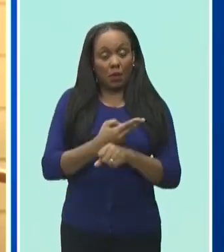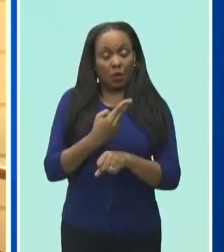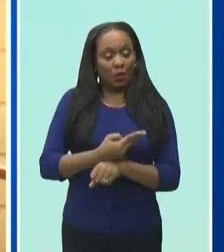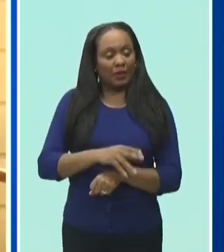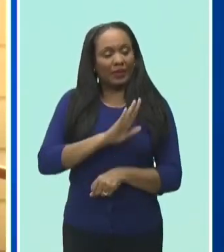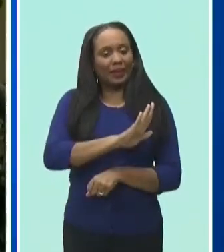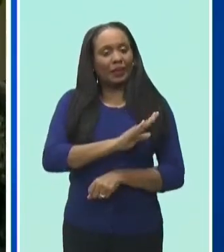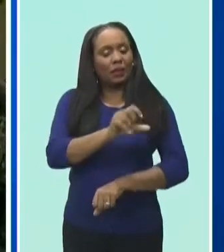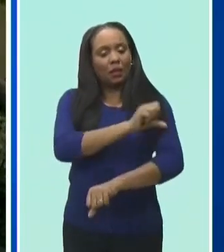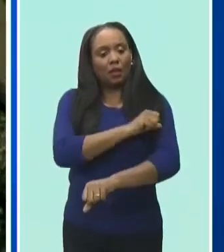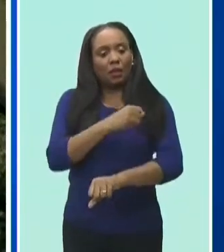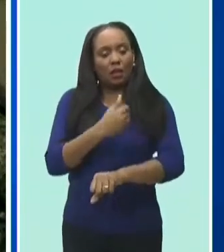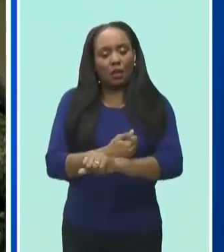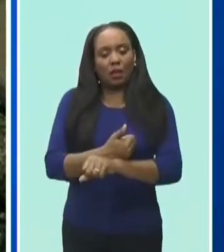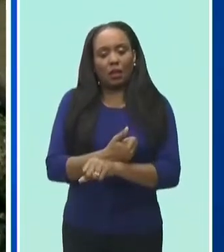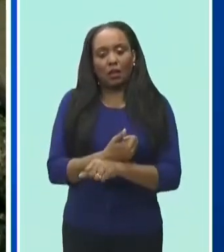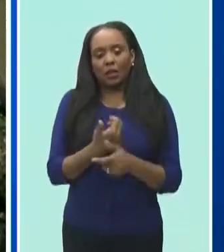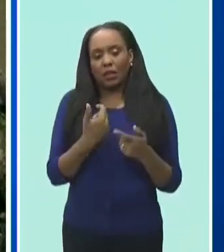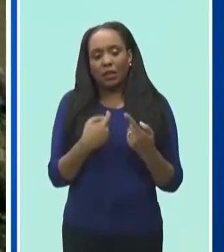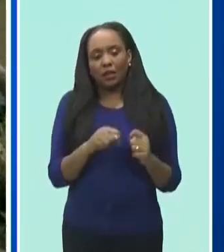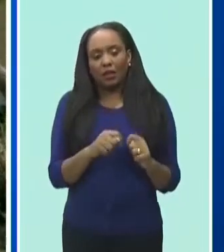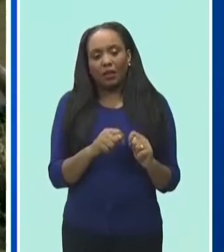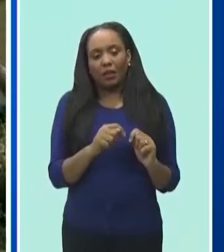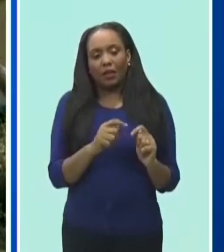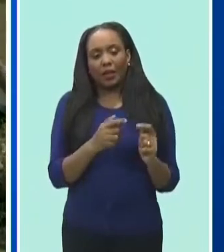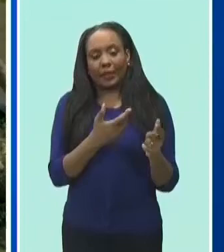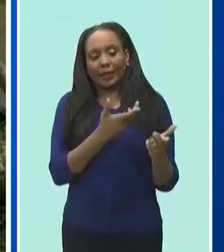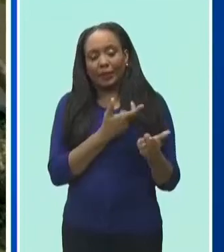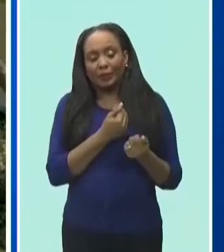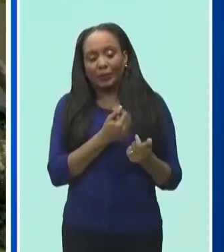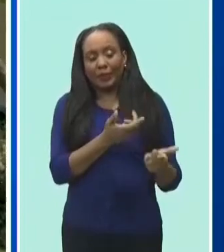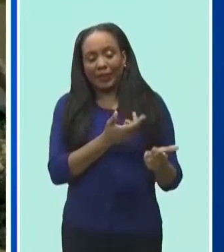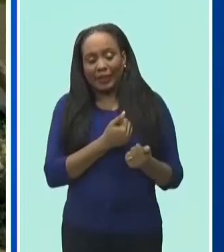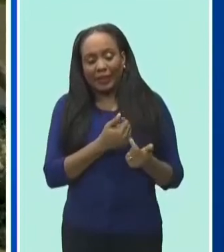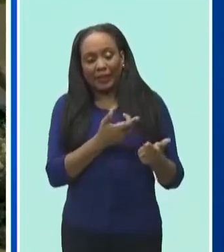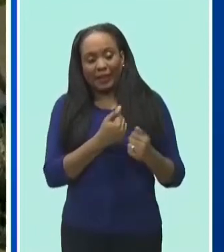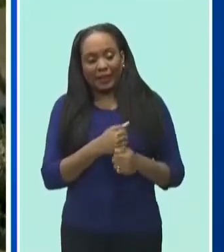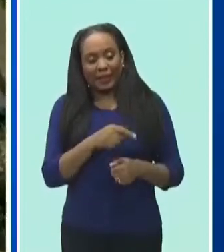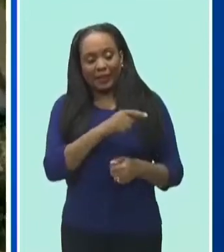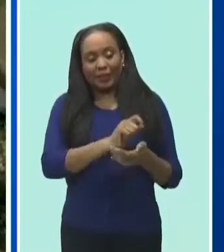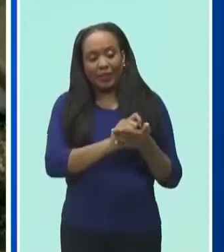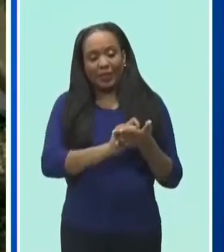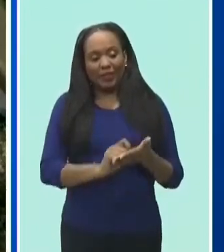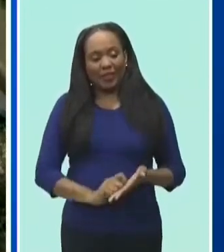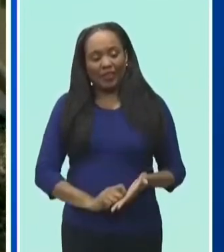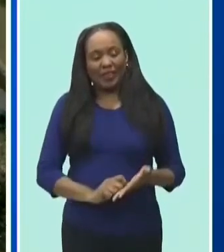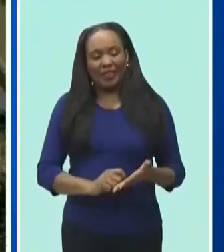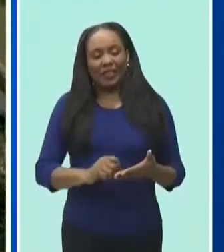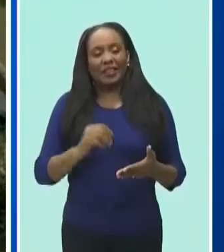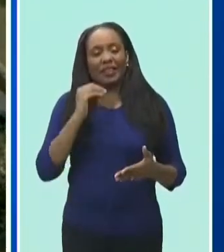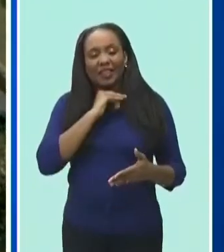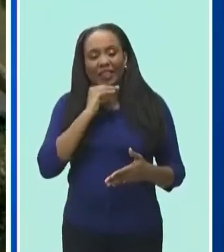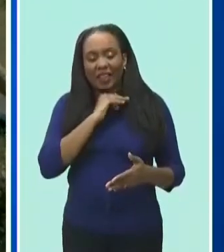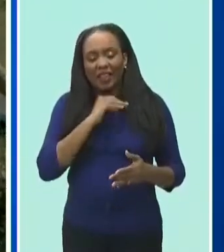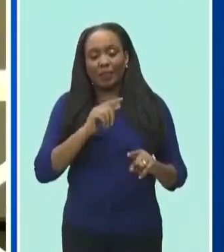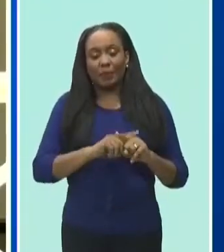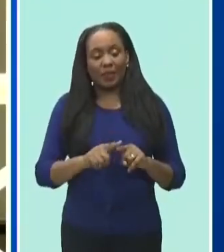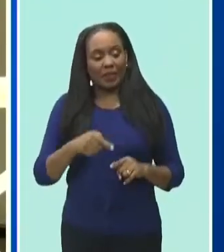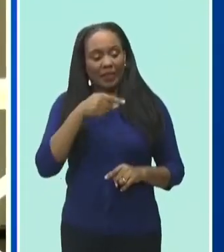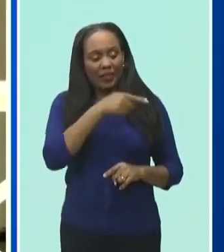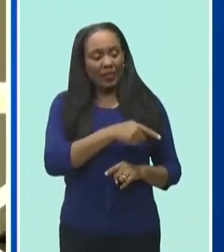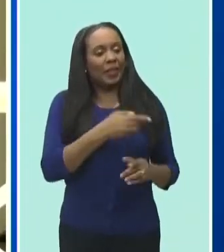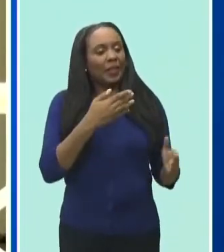his authority to coerce his client to make a written statement. It was also revealed that Lieutenant Harewood had a number